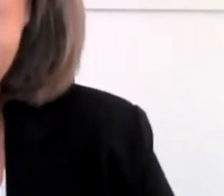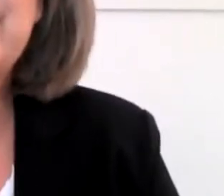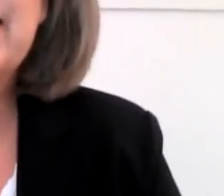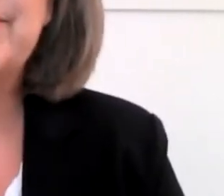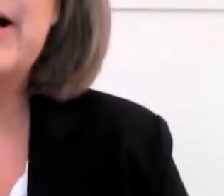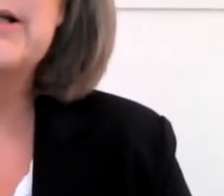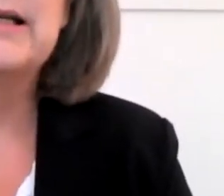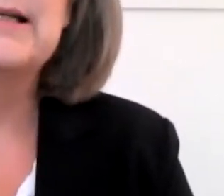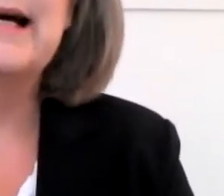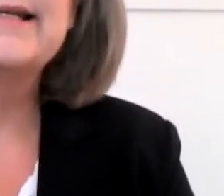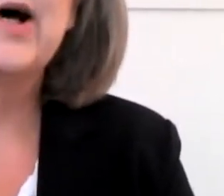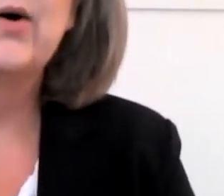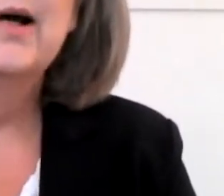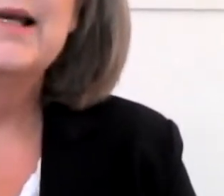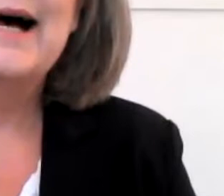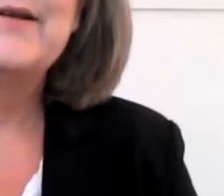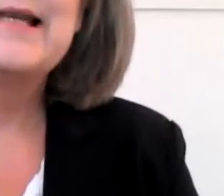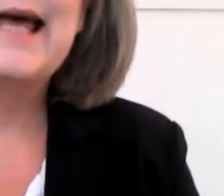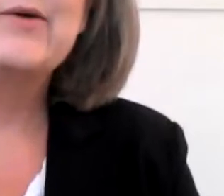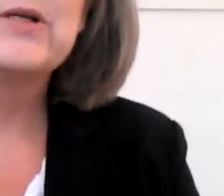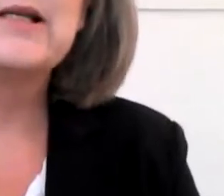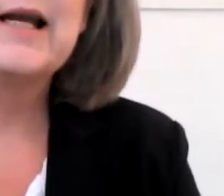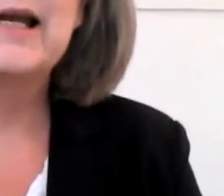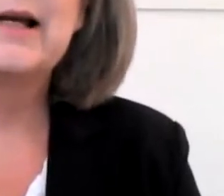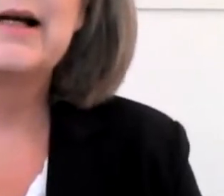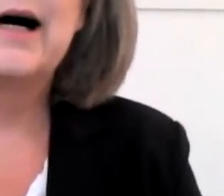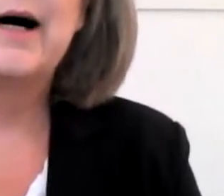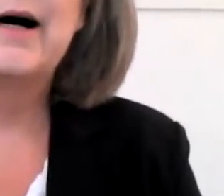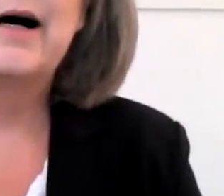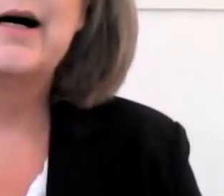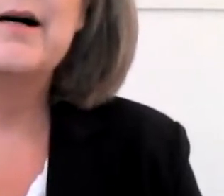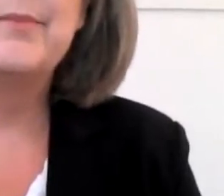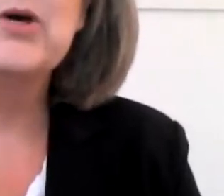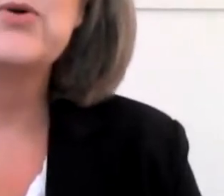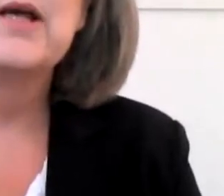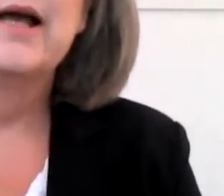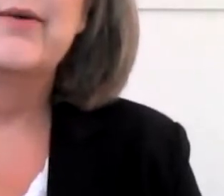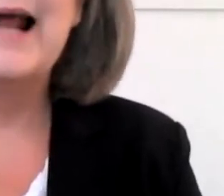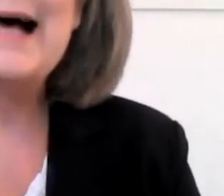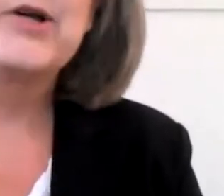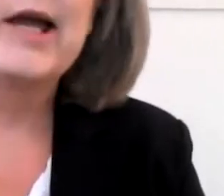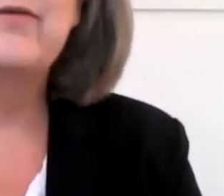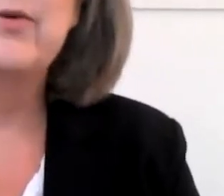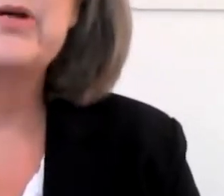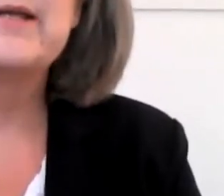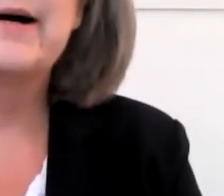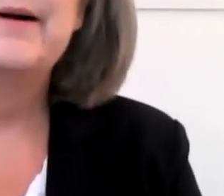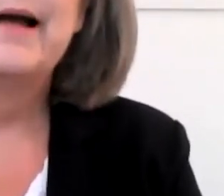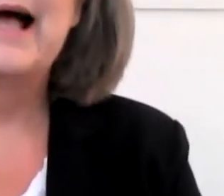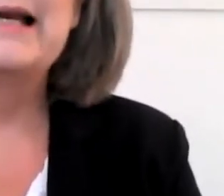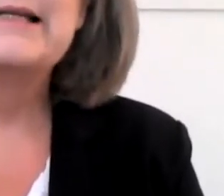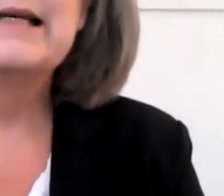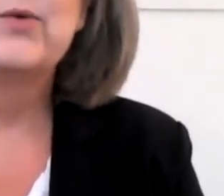you have to get the parents' consent. So you have to say, hey, we're studying abuse. We're going to ask your kid if you abuse